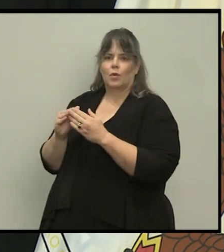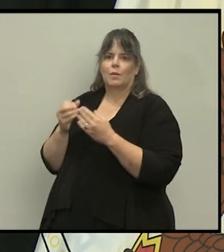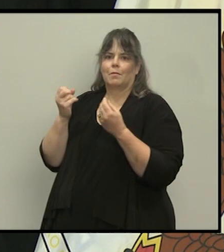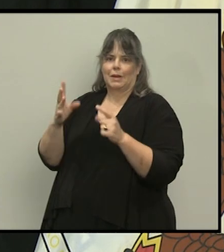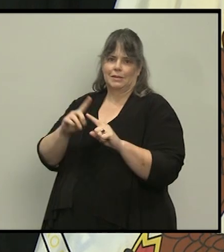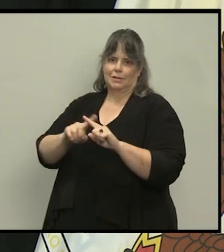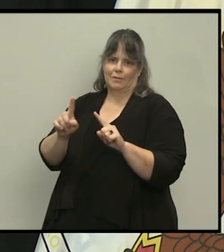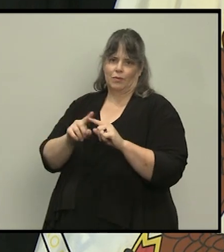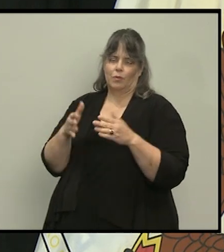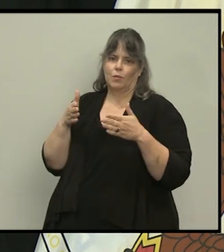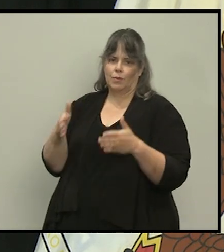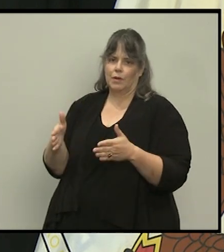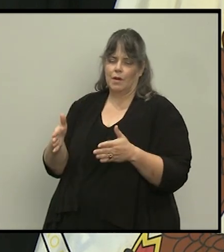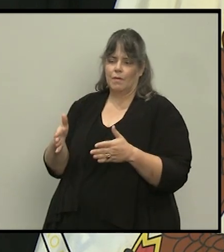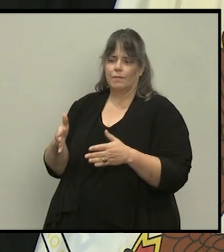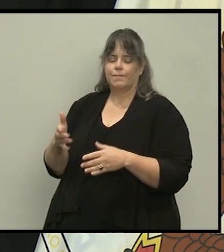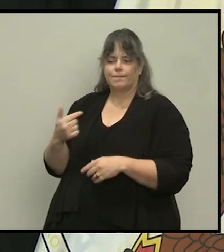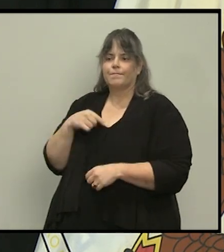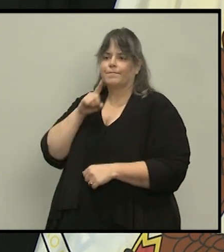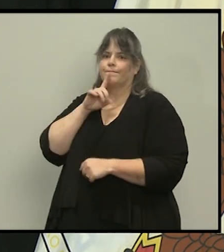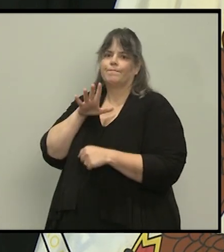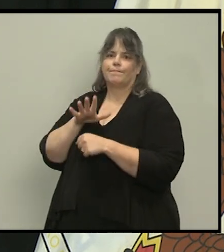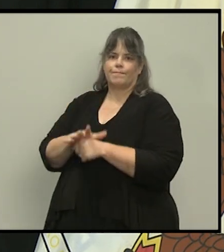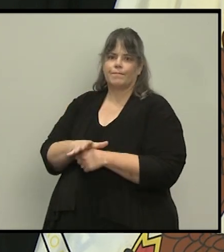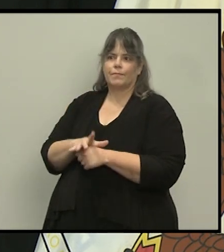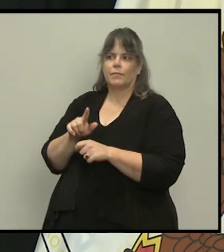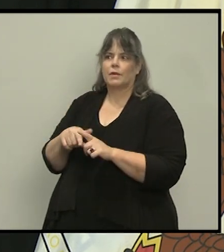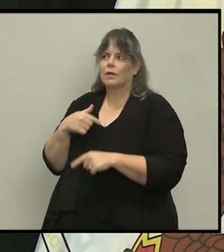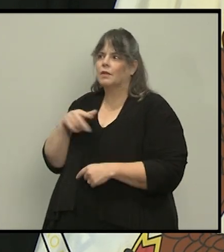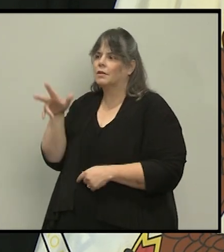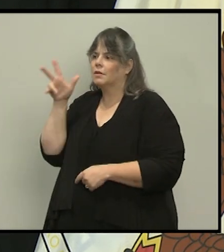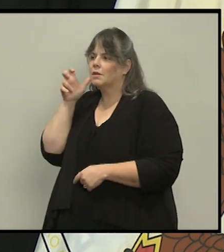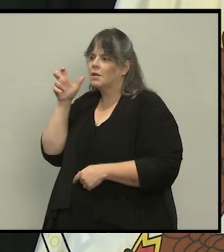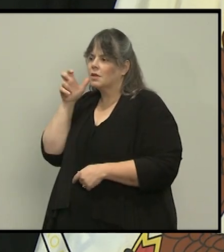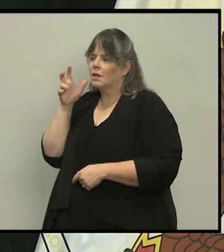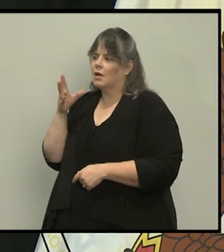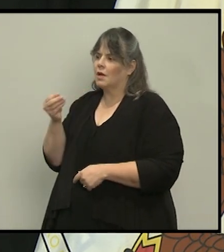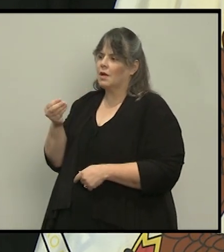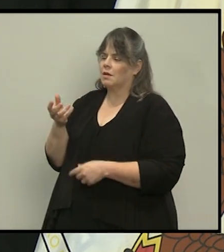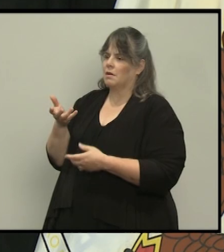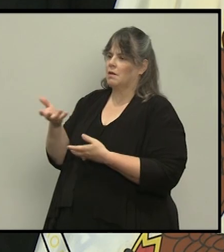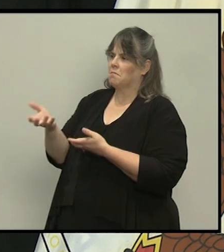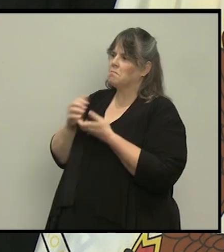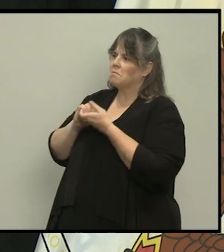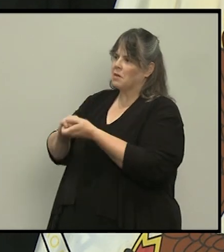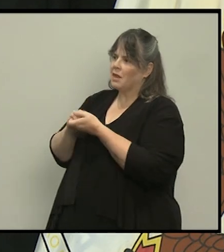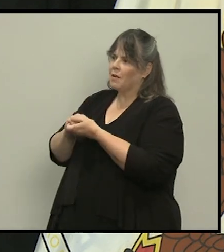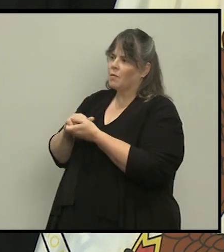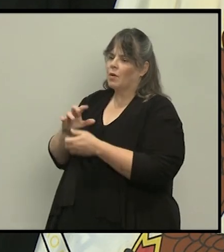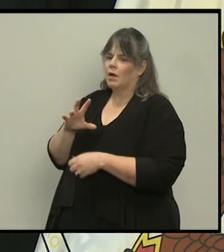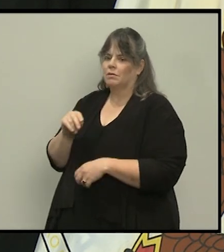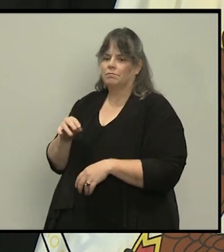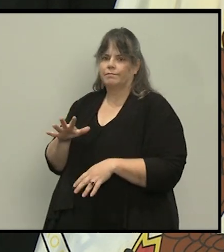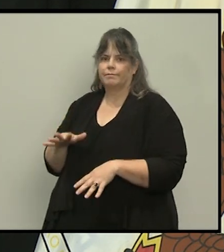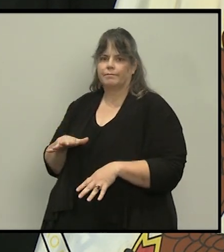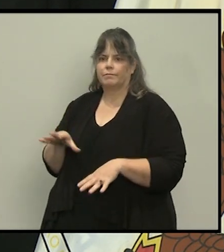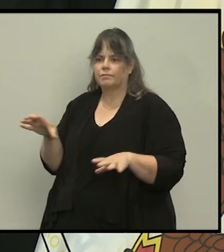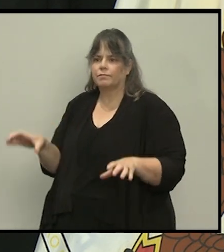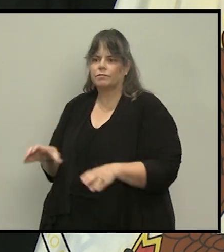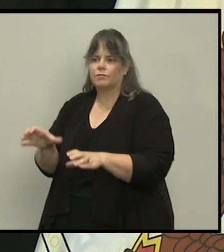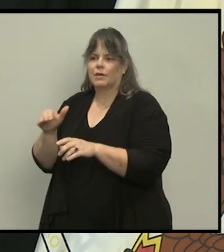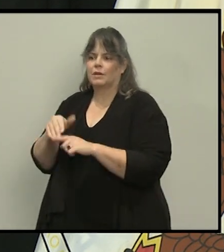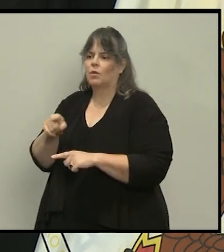We remain committed to listening and collaborating in taking action with the most